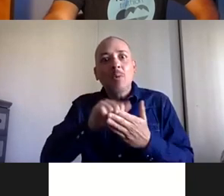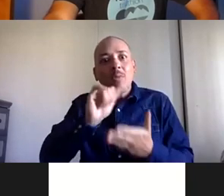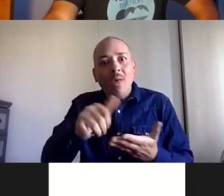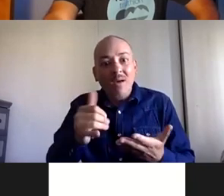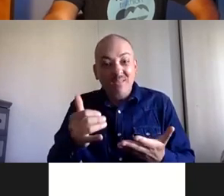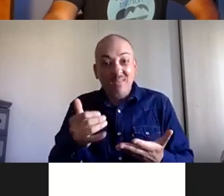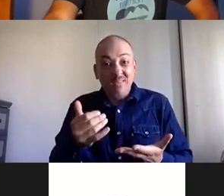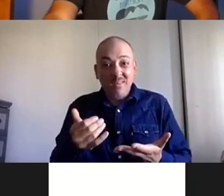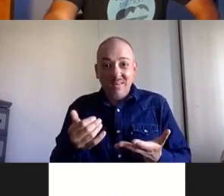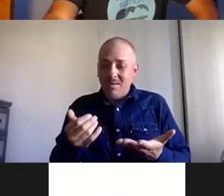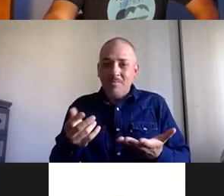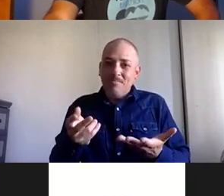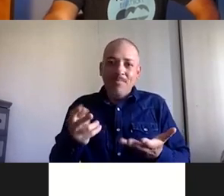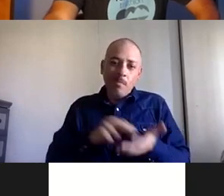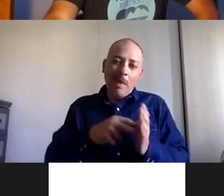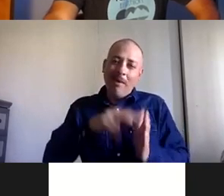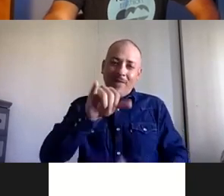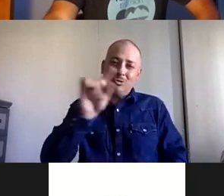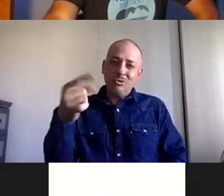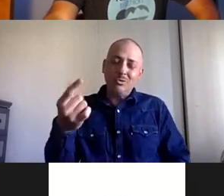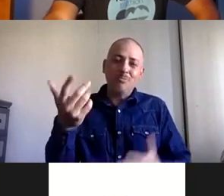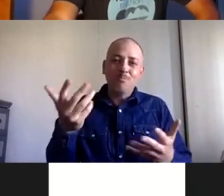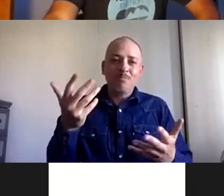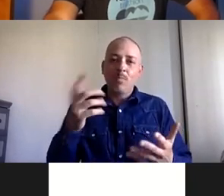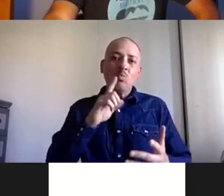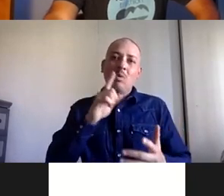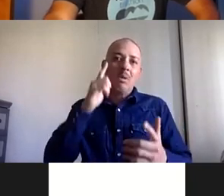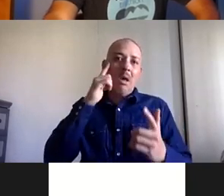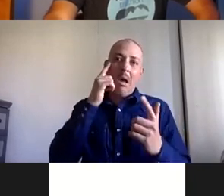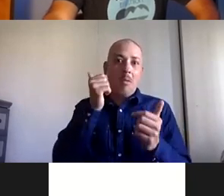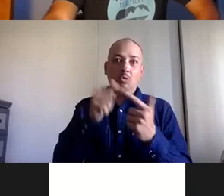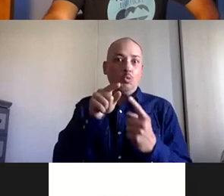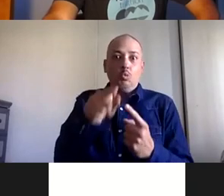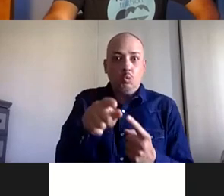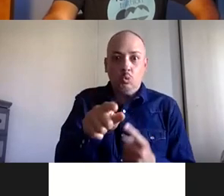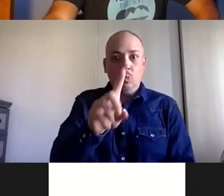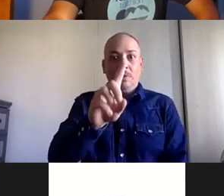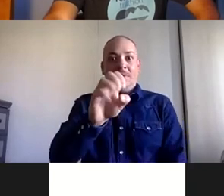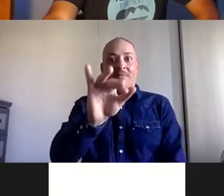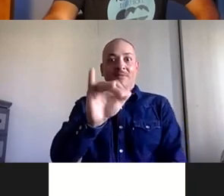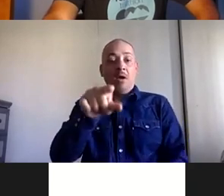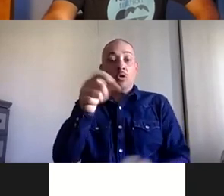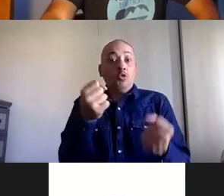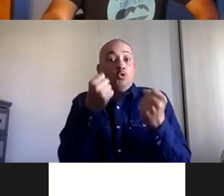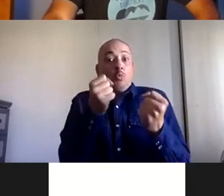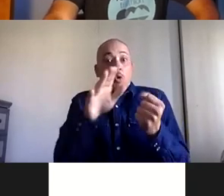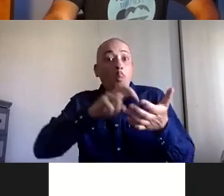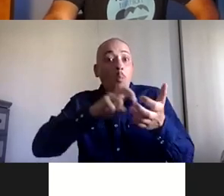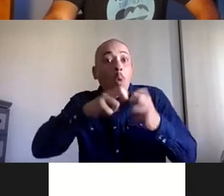right? So that's just up to you defining the constraints of your problem to try